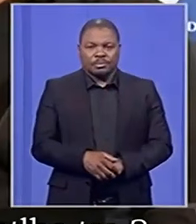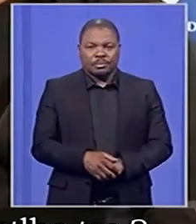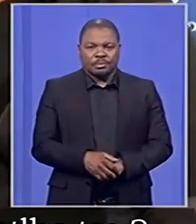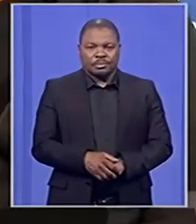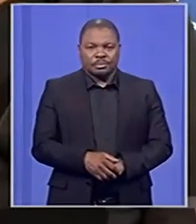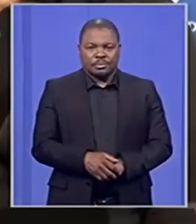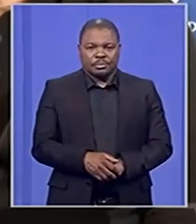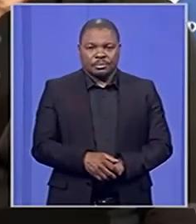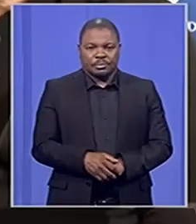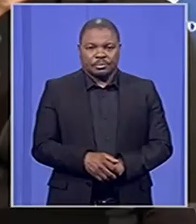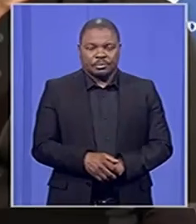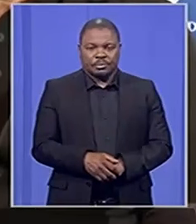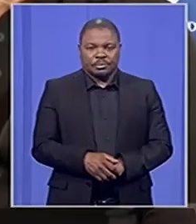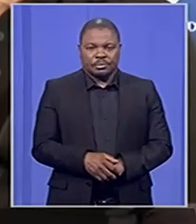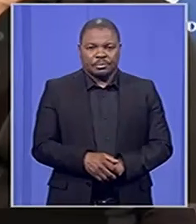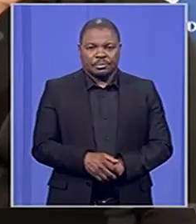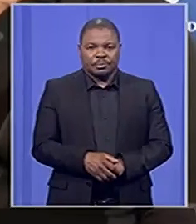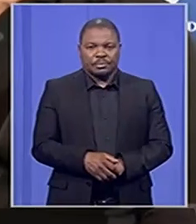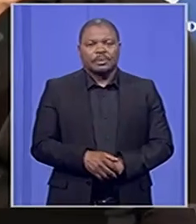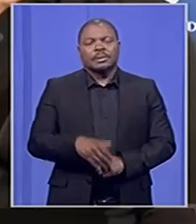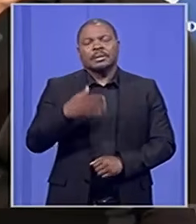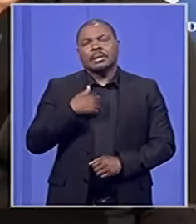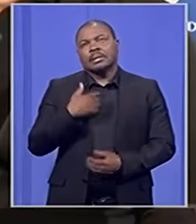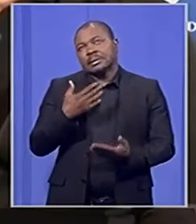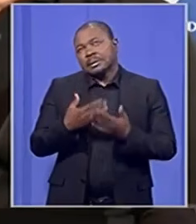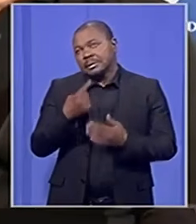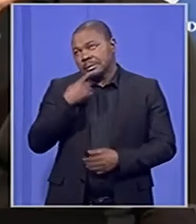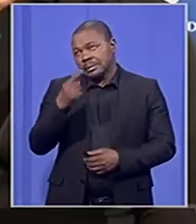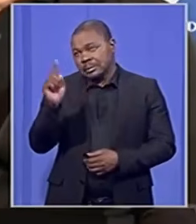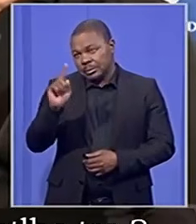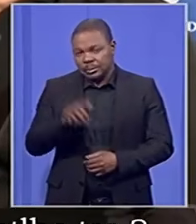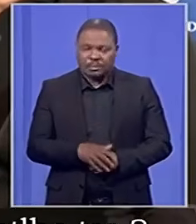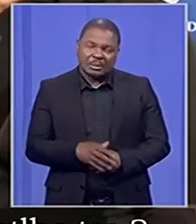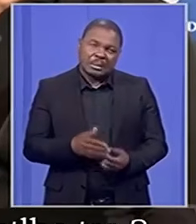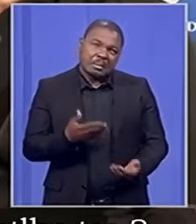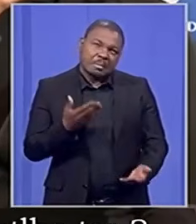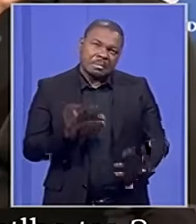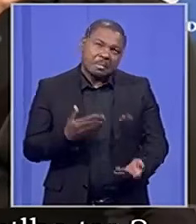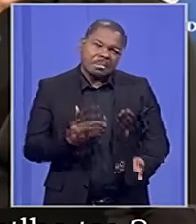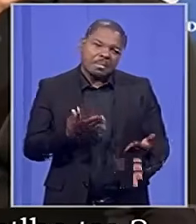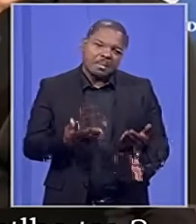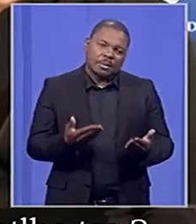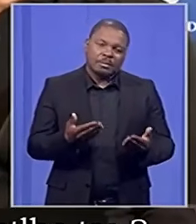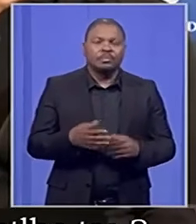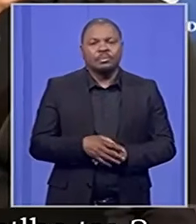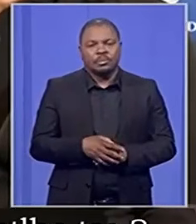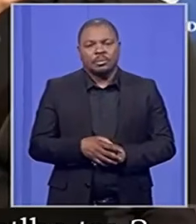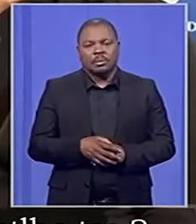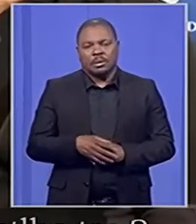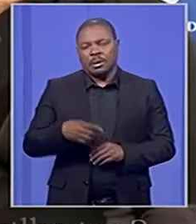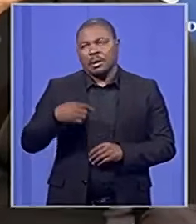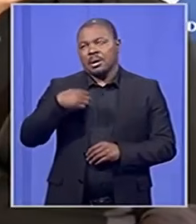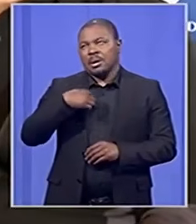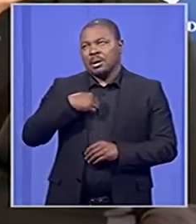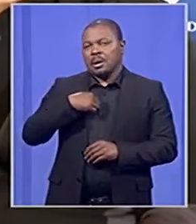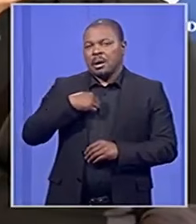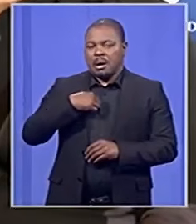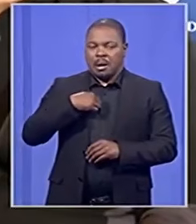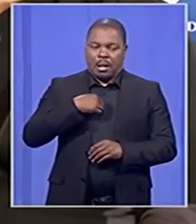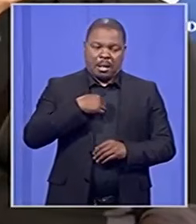I would say that probably maybe I was I wasn't